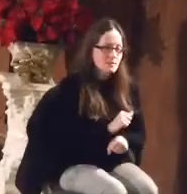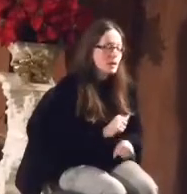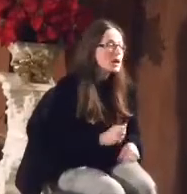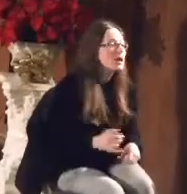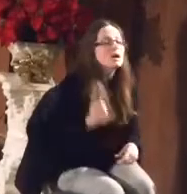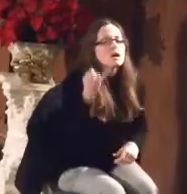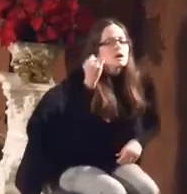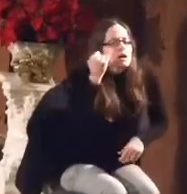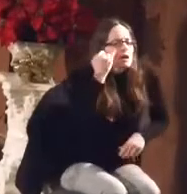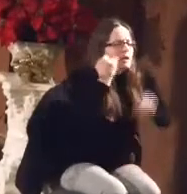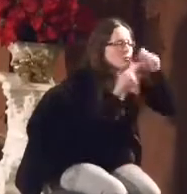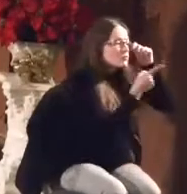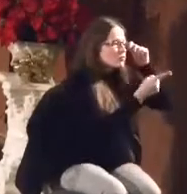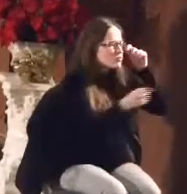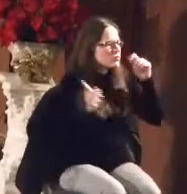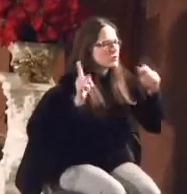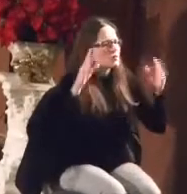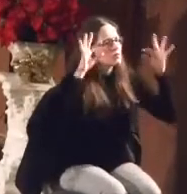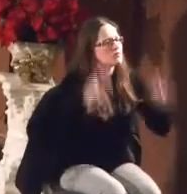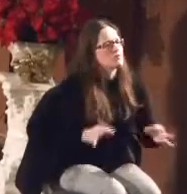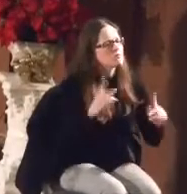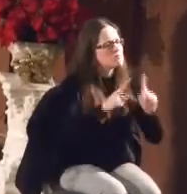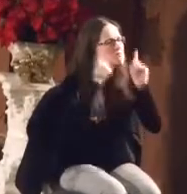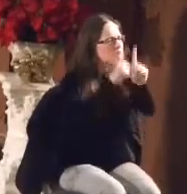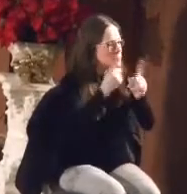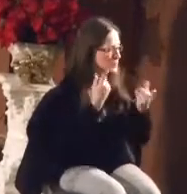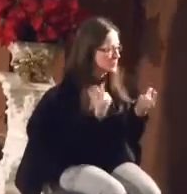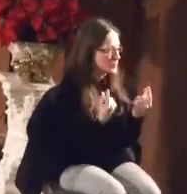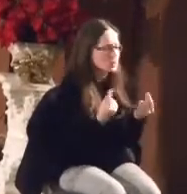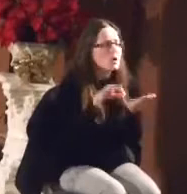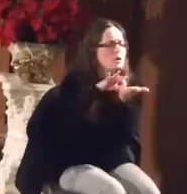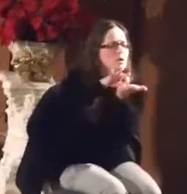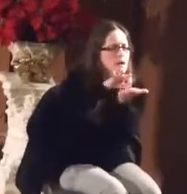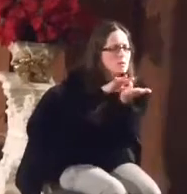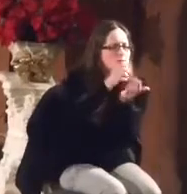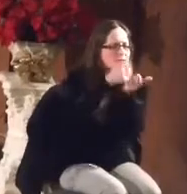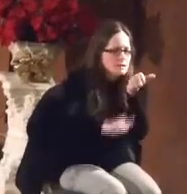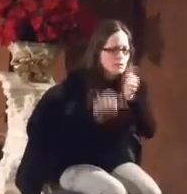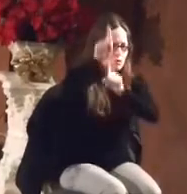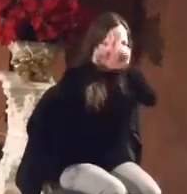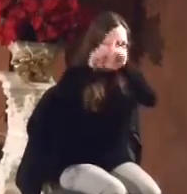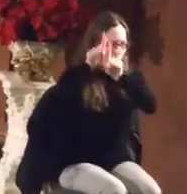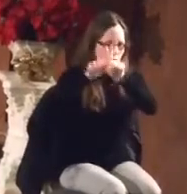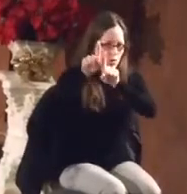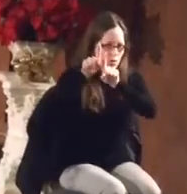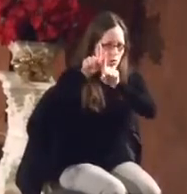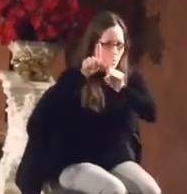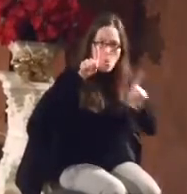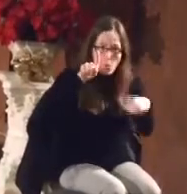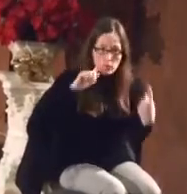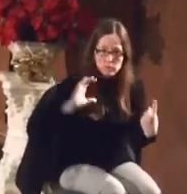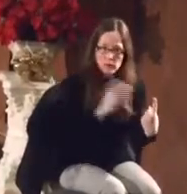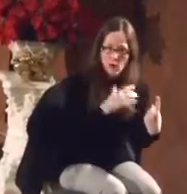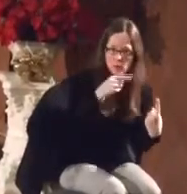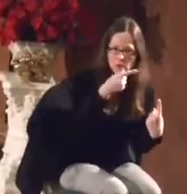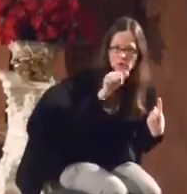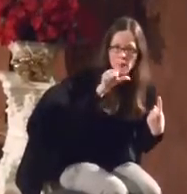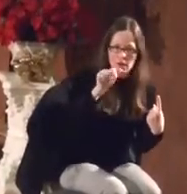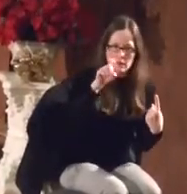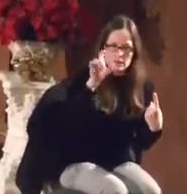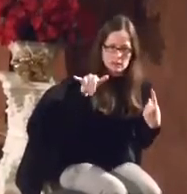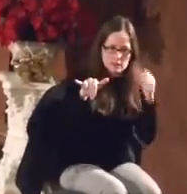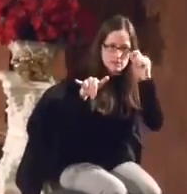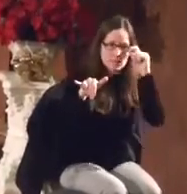stars in our galaxy, and you could count 100 stars per